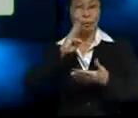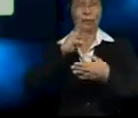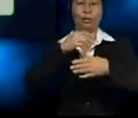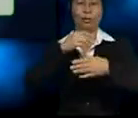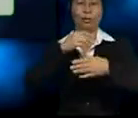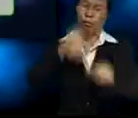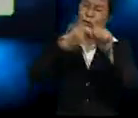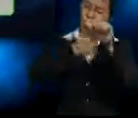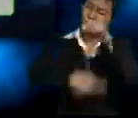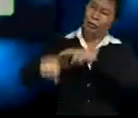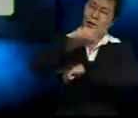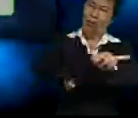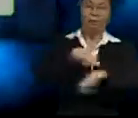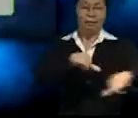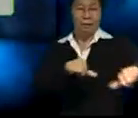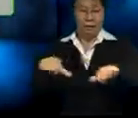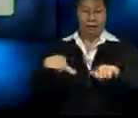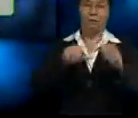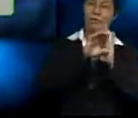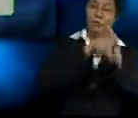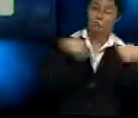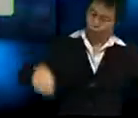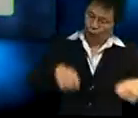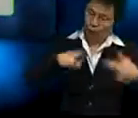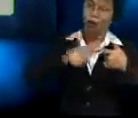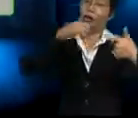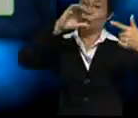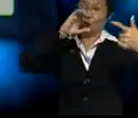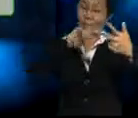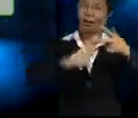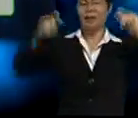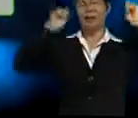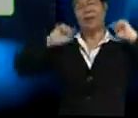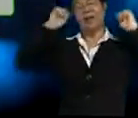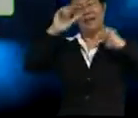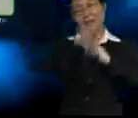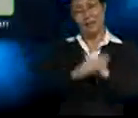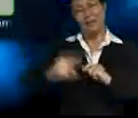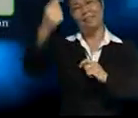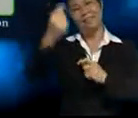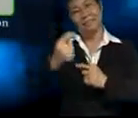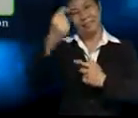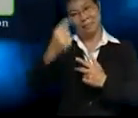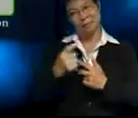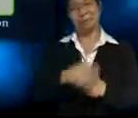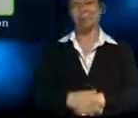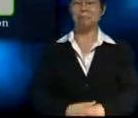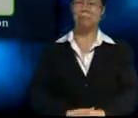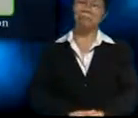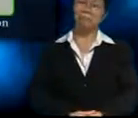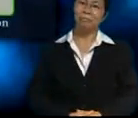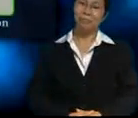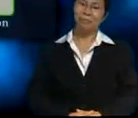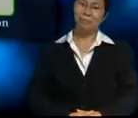do our everyday activities like cooking, drinking, bathing, and for sanitation.